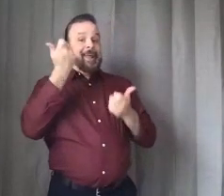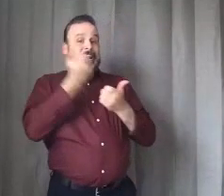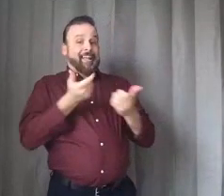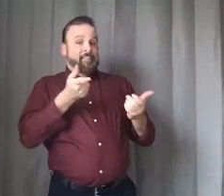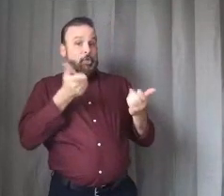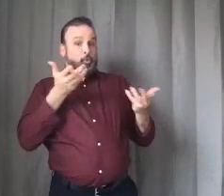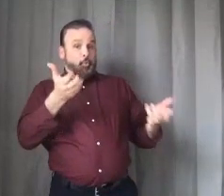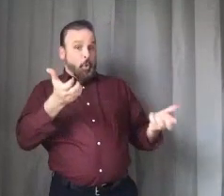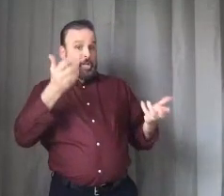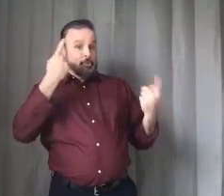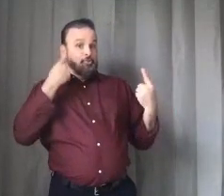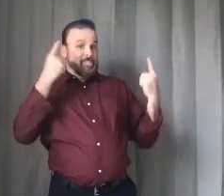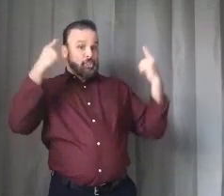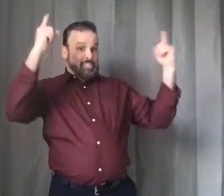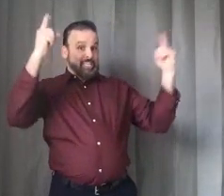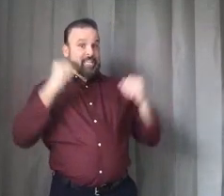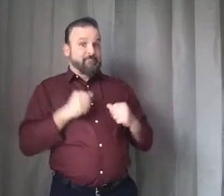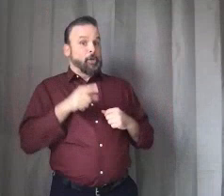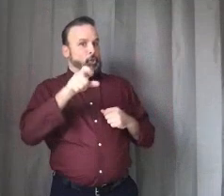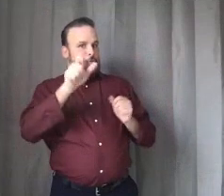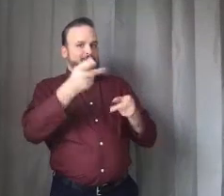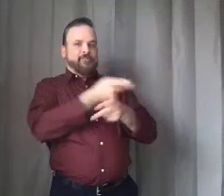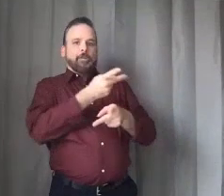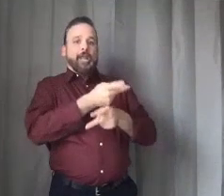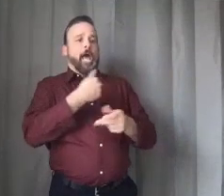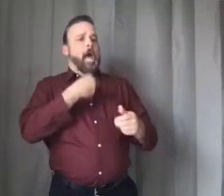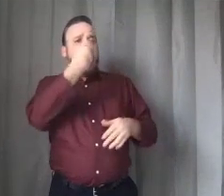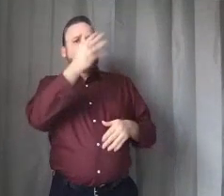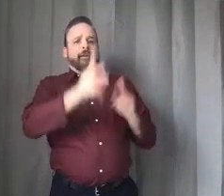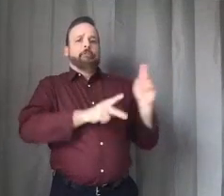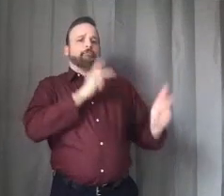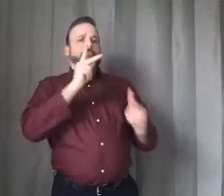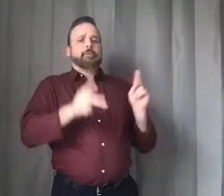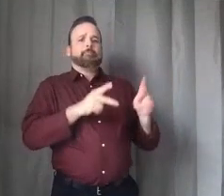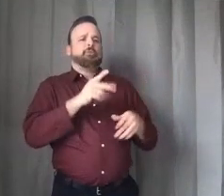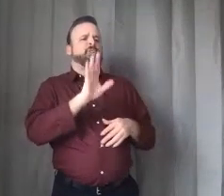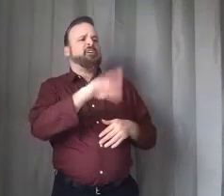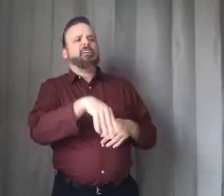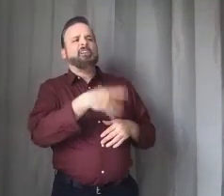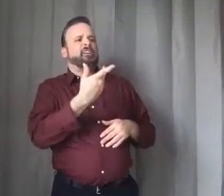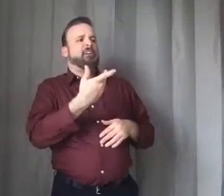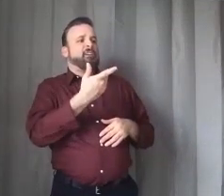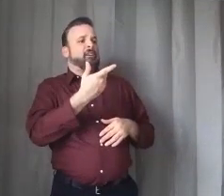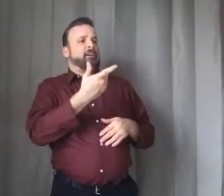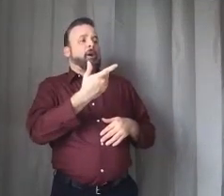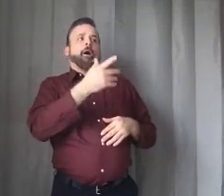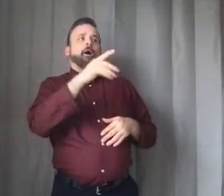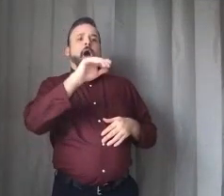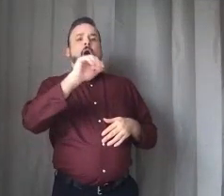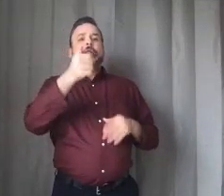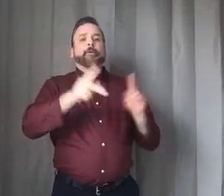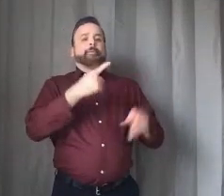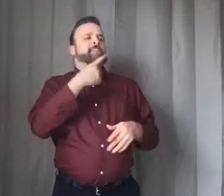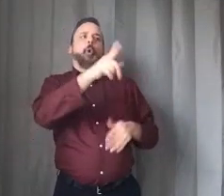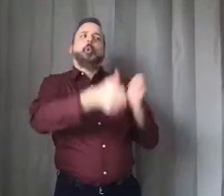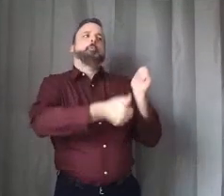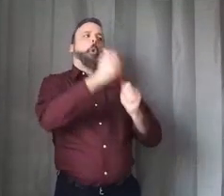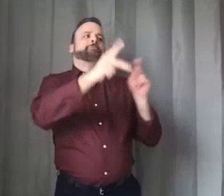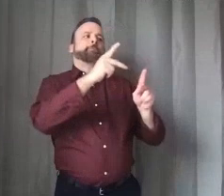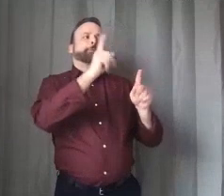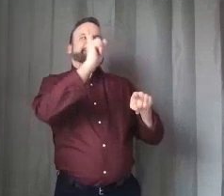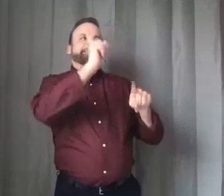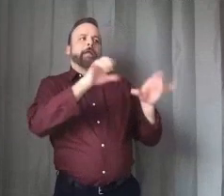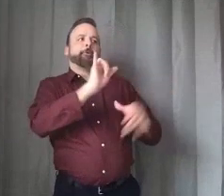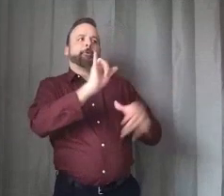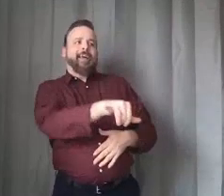you want to achieve, you can figure it out. I don't care if people are like, most people don't. You don't have to be most people. You can be the exception in